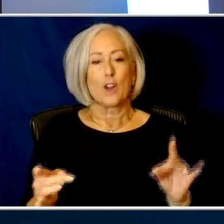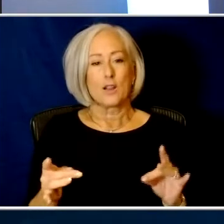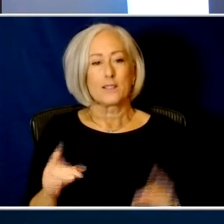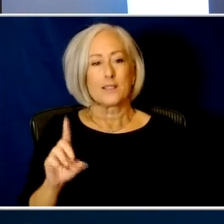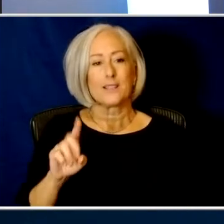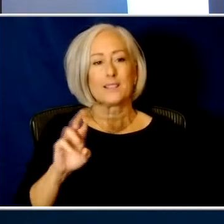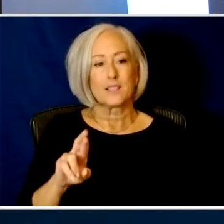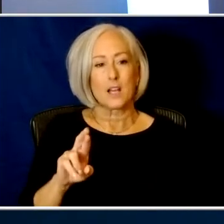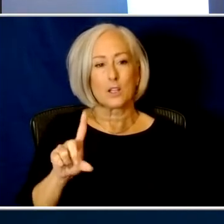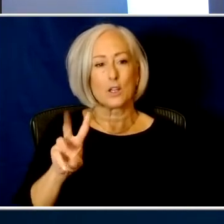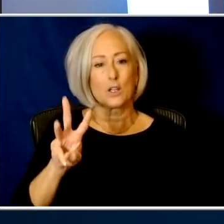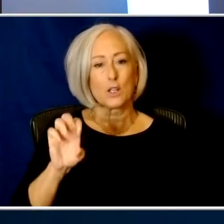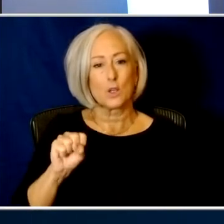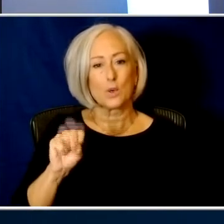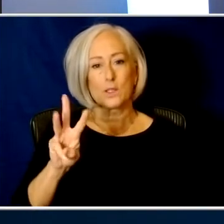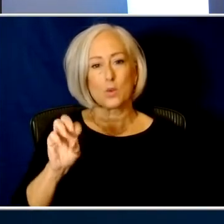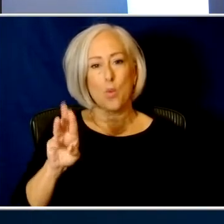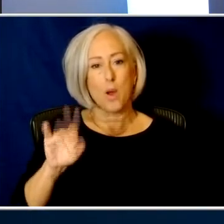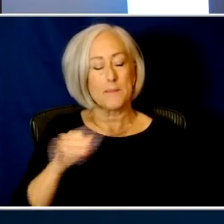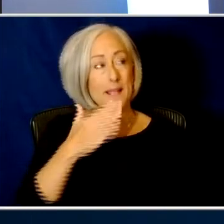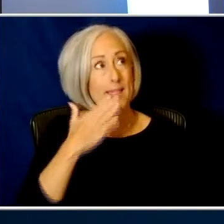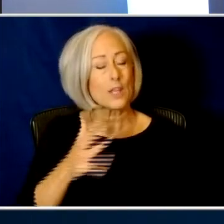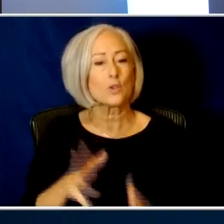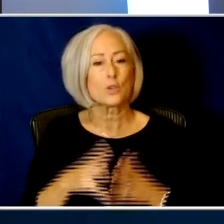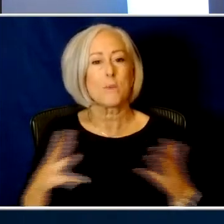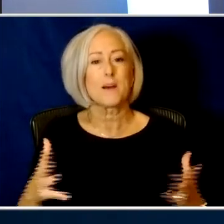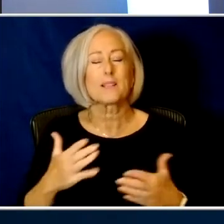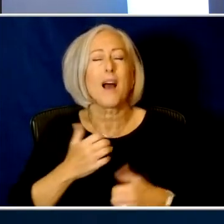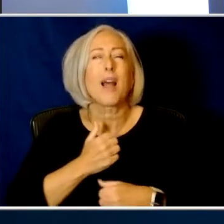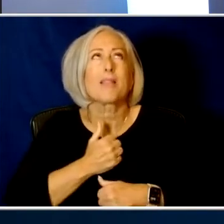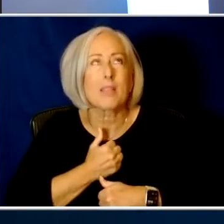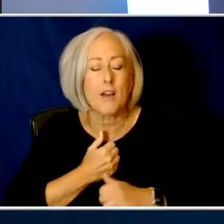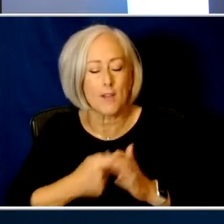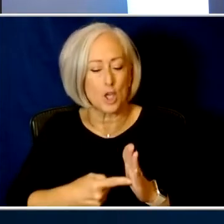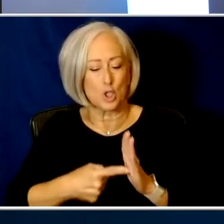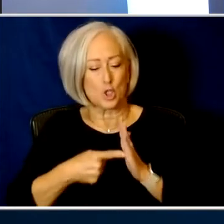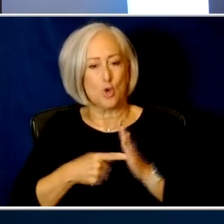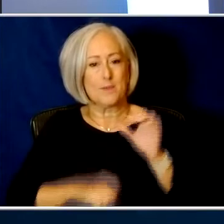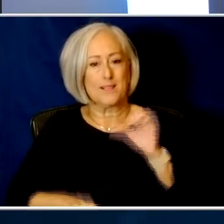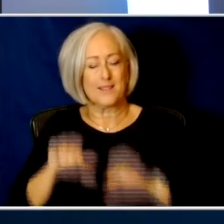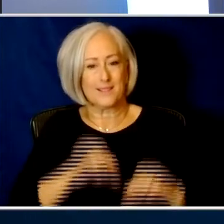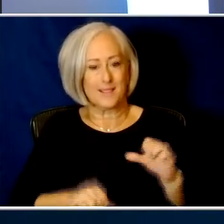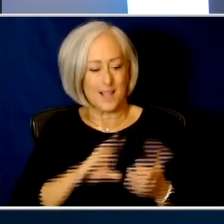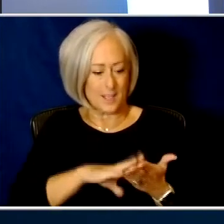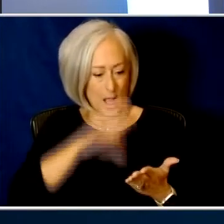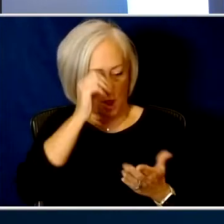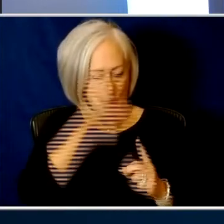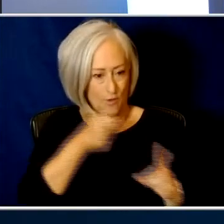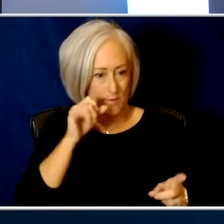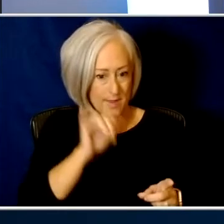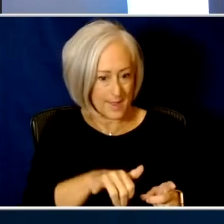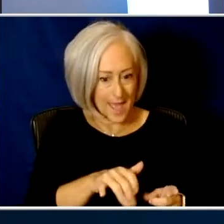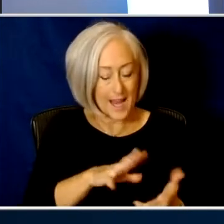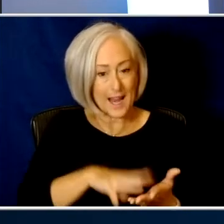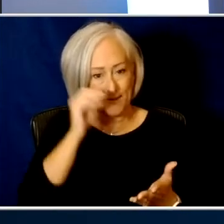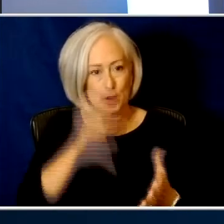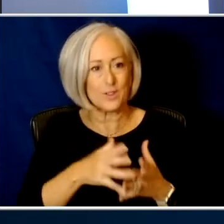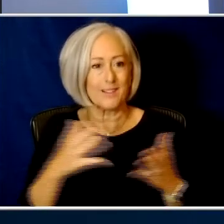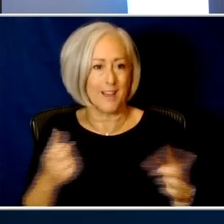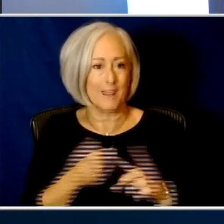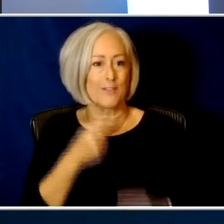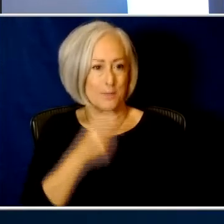of these areas, because it really, it does make a difference. I lost my mom when she was 52 and I was 19 from lung cancer. She was a smoker,